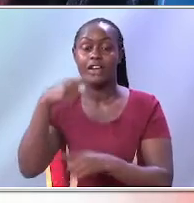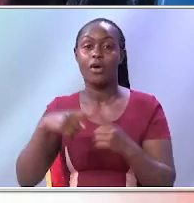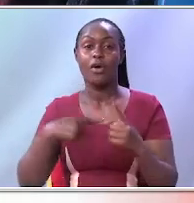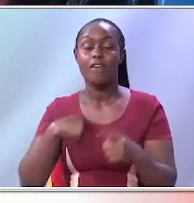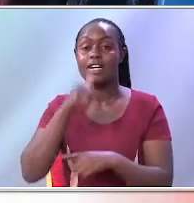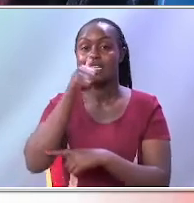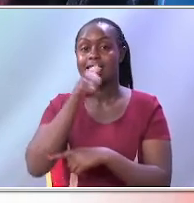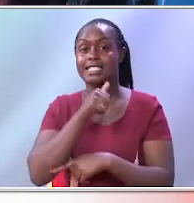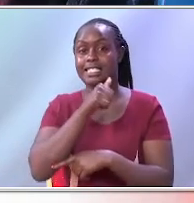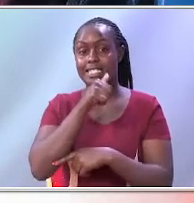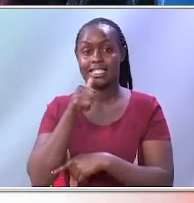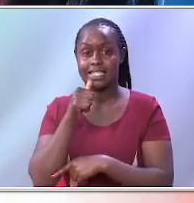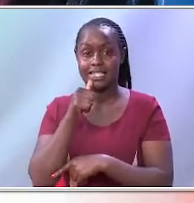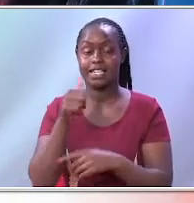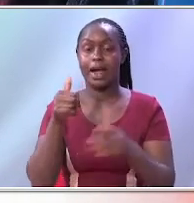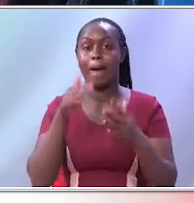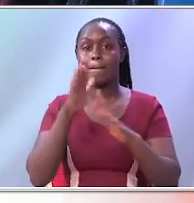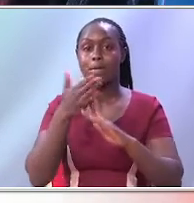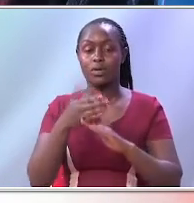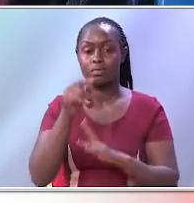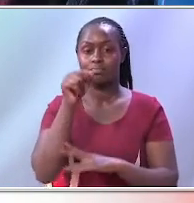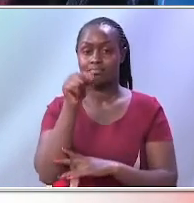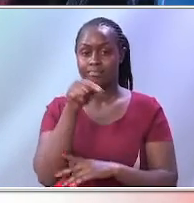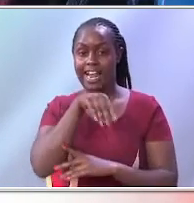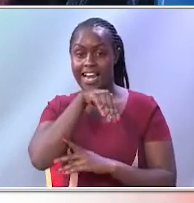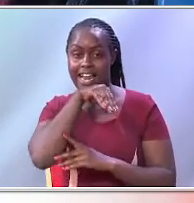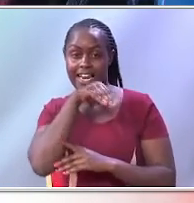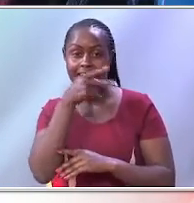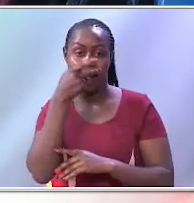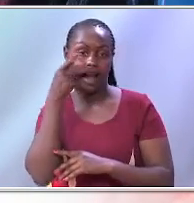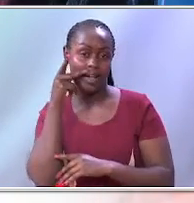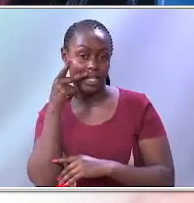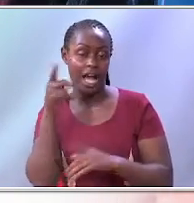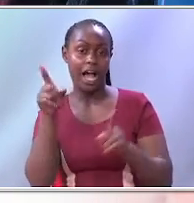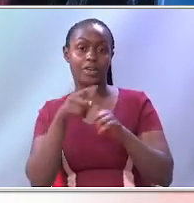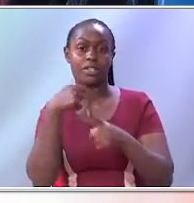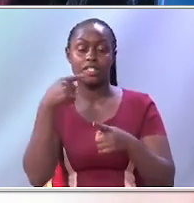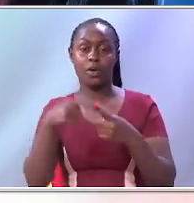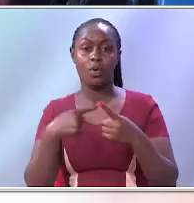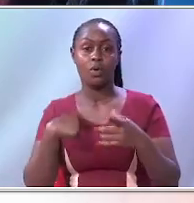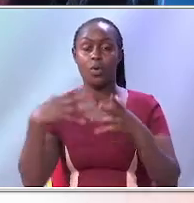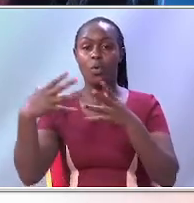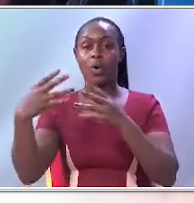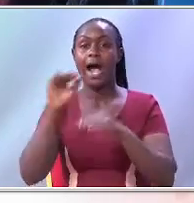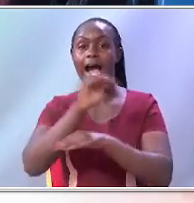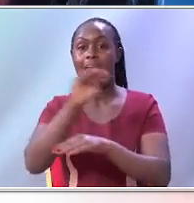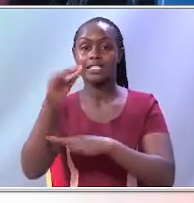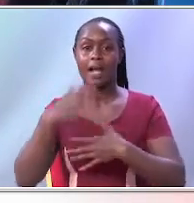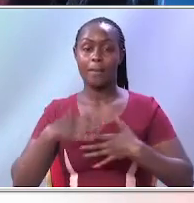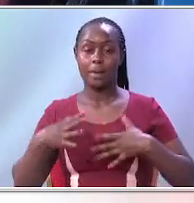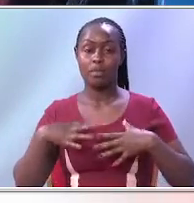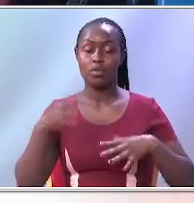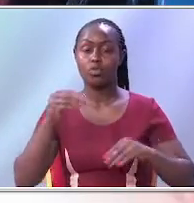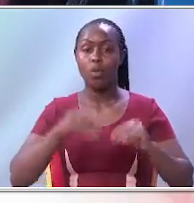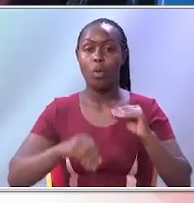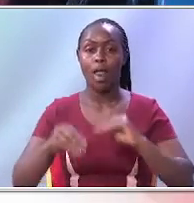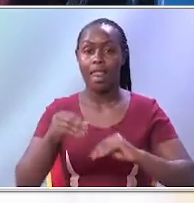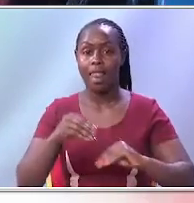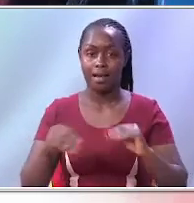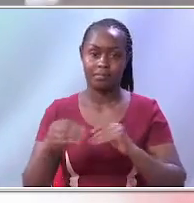deal between him and Wiper leader Kalonzo Musyoka and instead rallied residents to elect him in the August